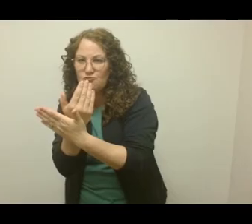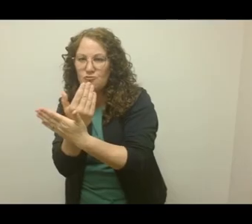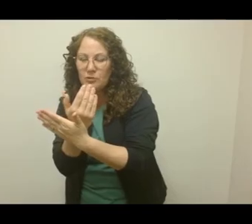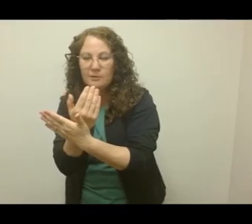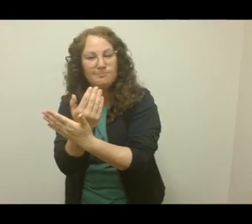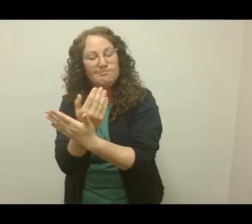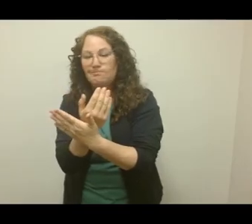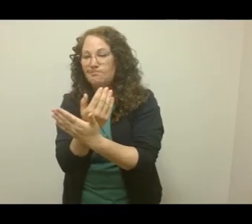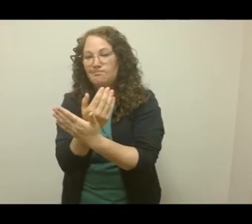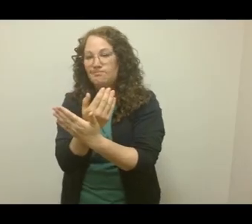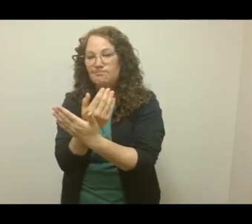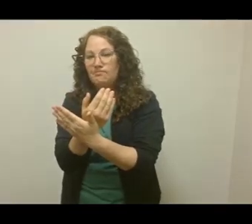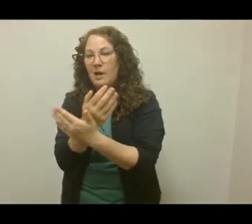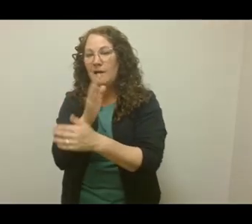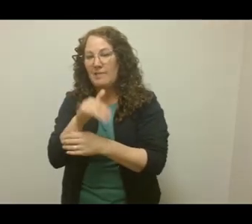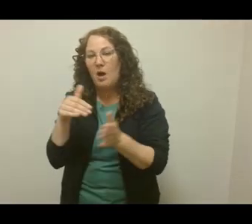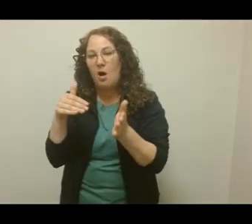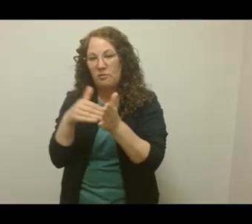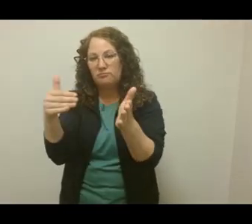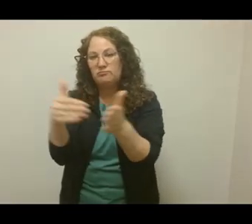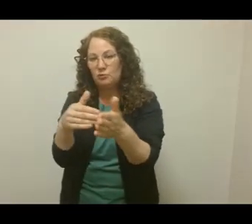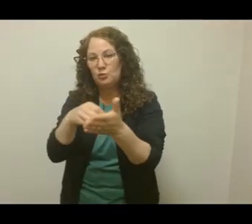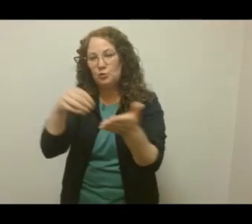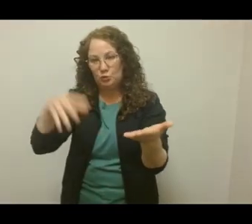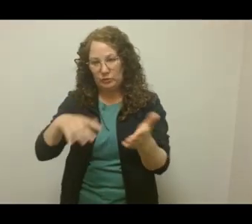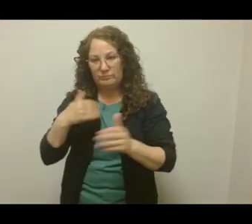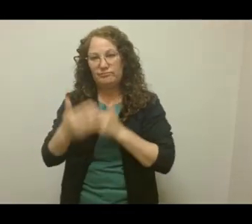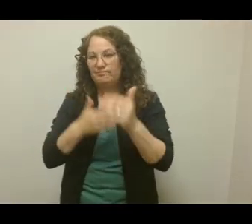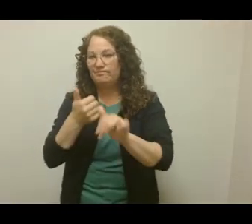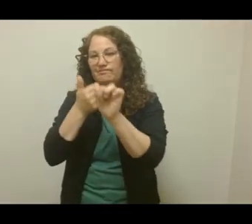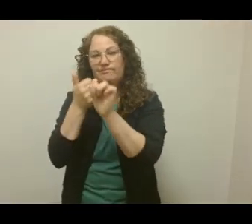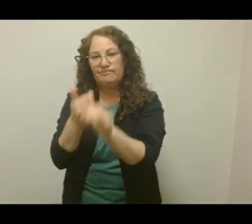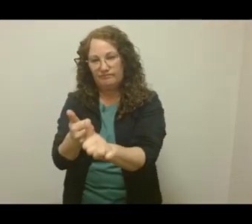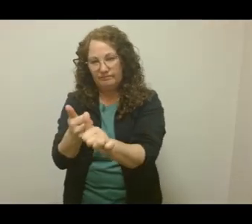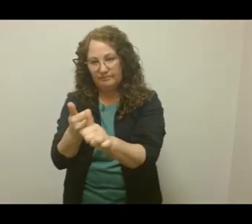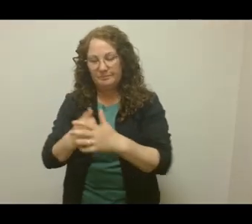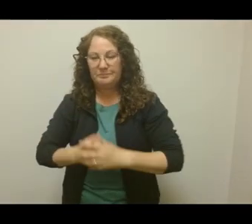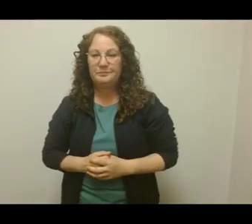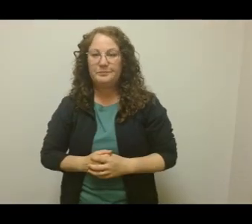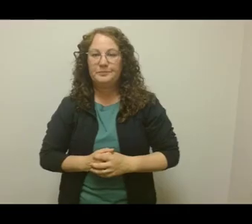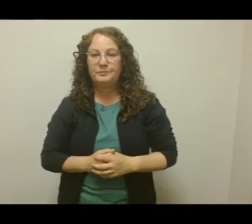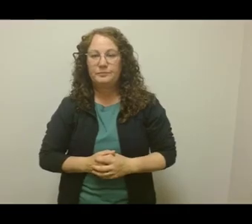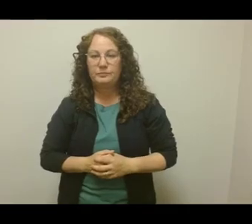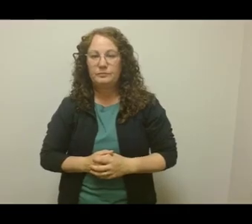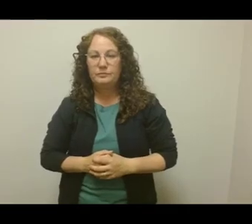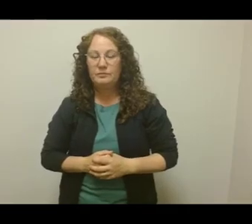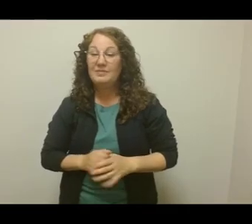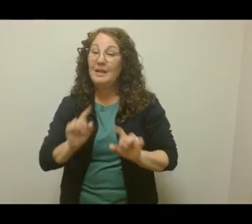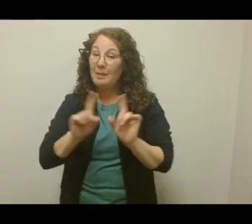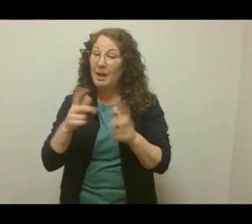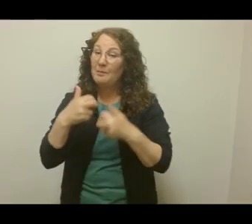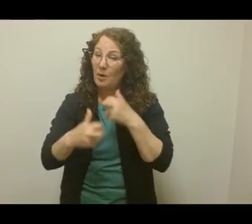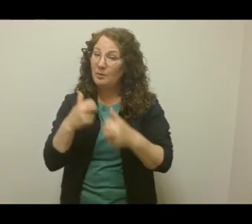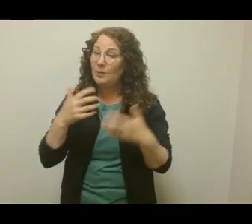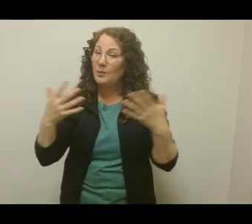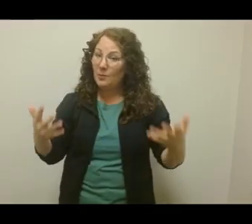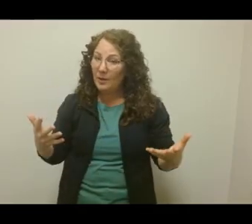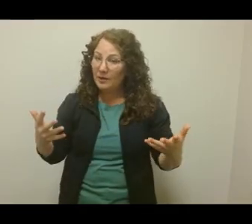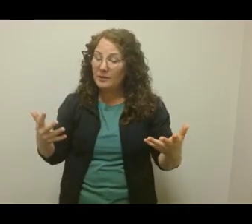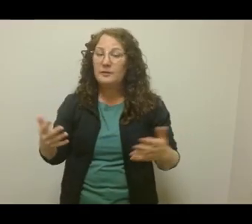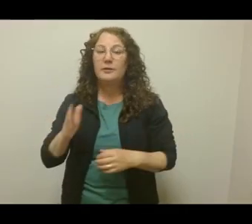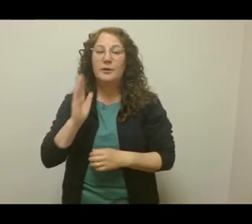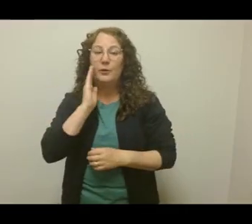is probably the most common kind of process that is shared with me. The problem with that is it's going to